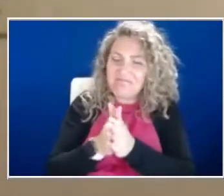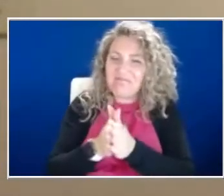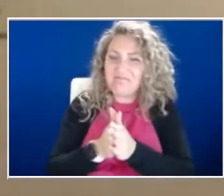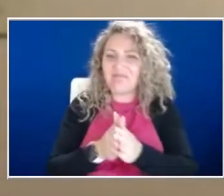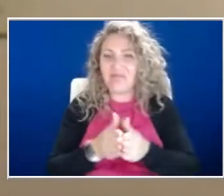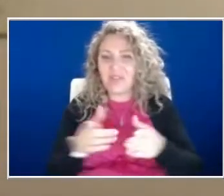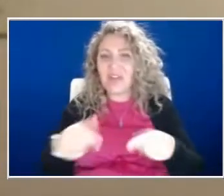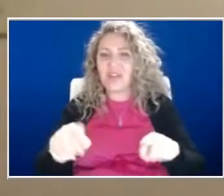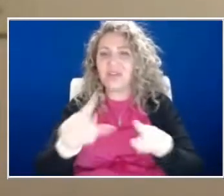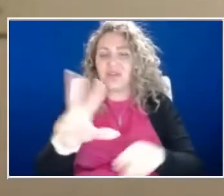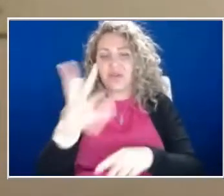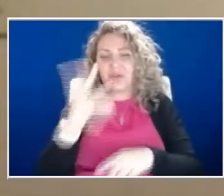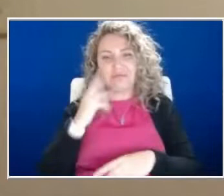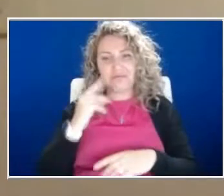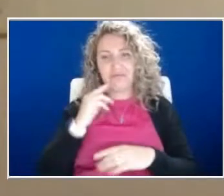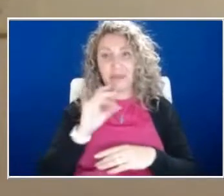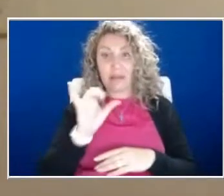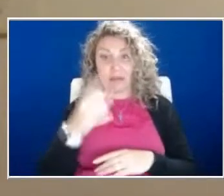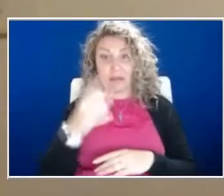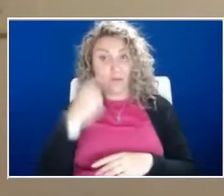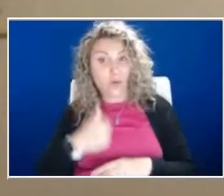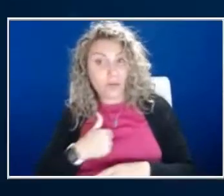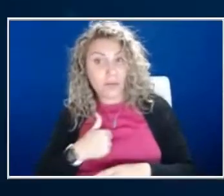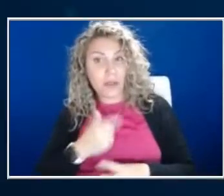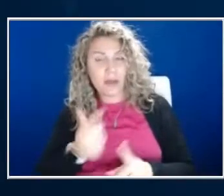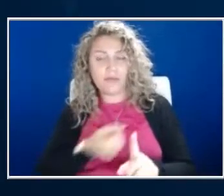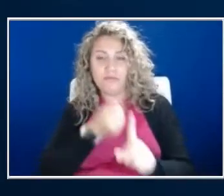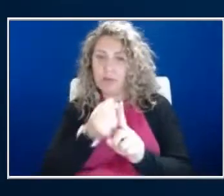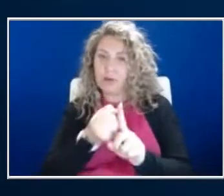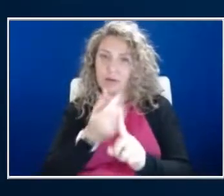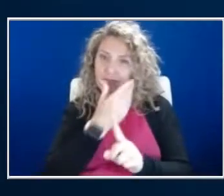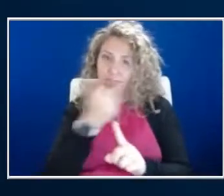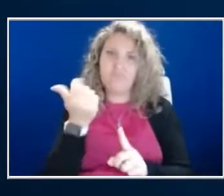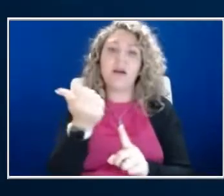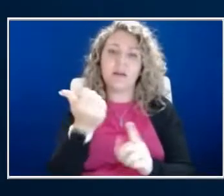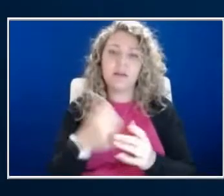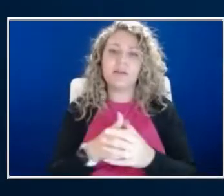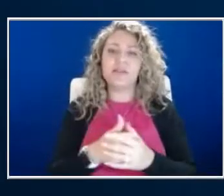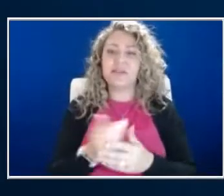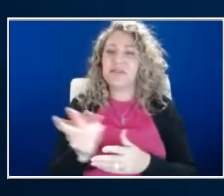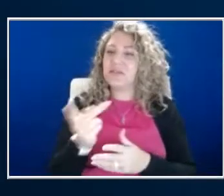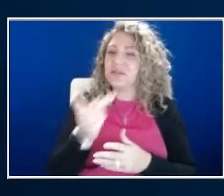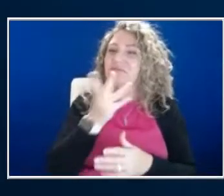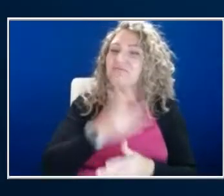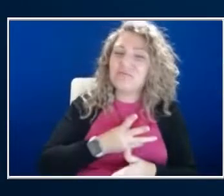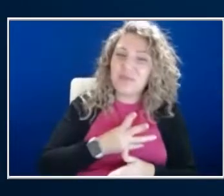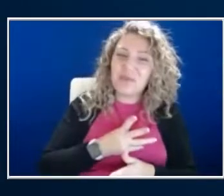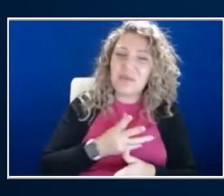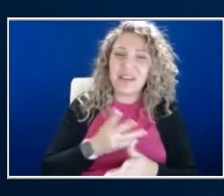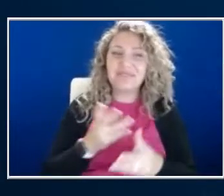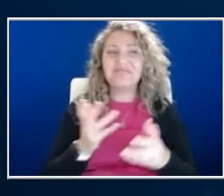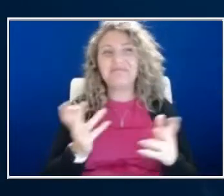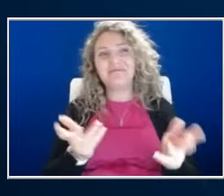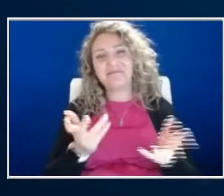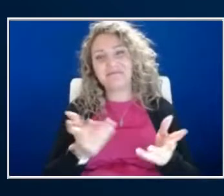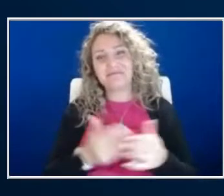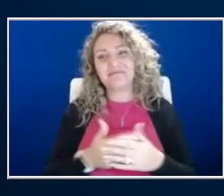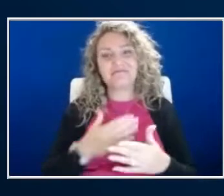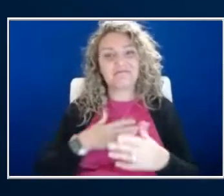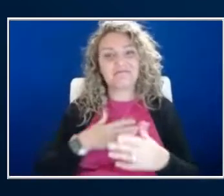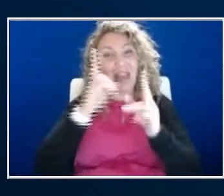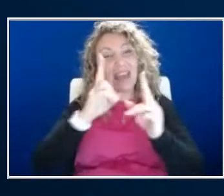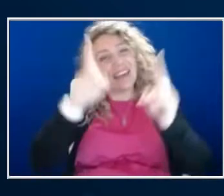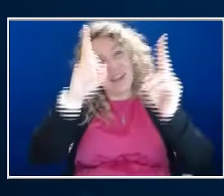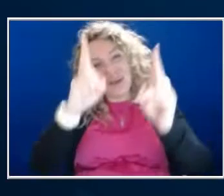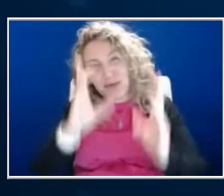the journey. And that for me made the difference. Those two women are they're my heroes. Yeah.